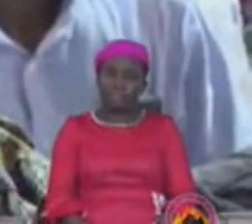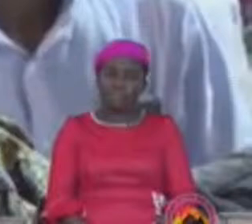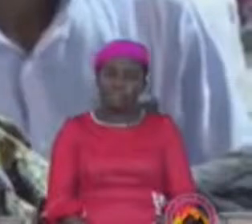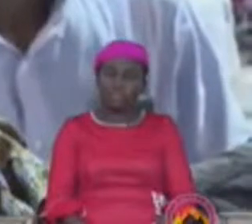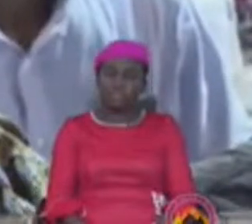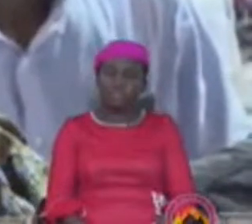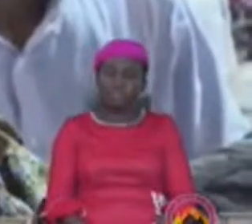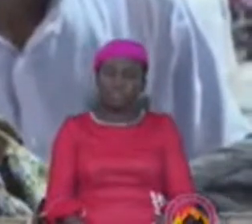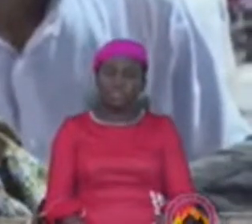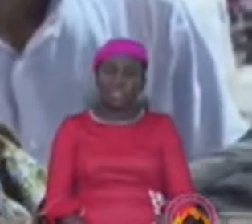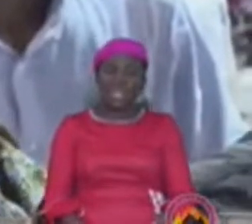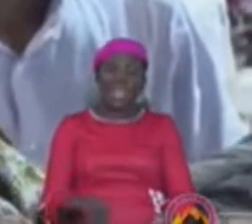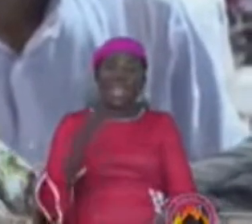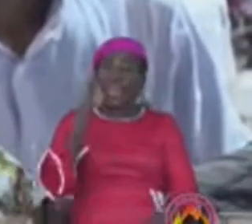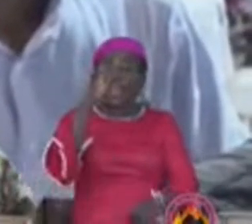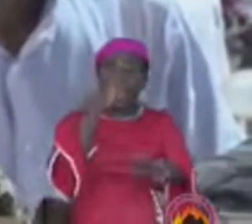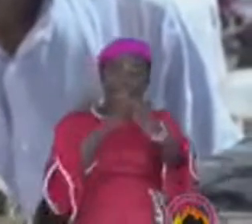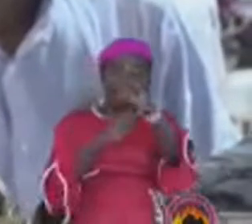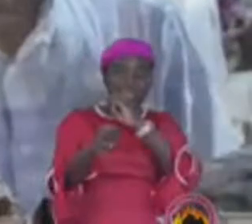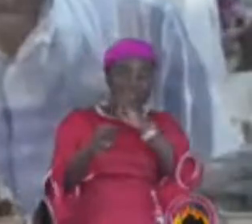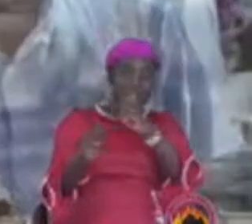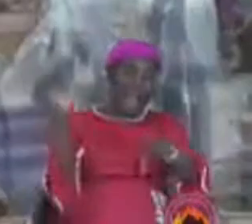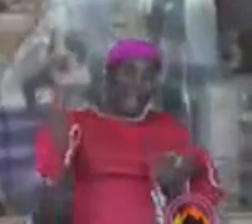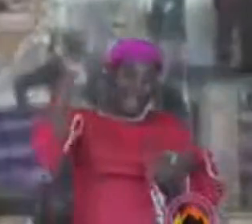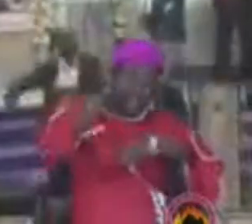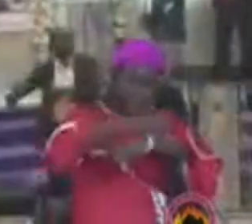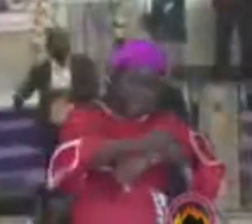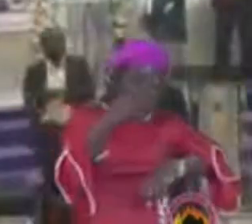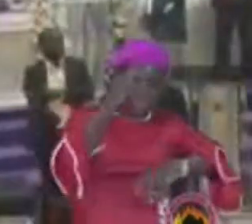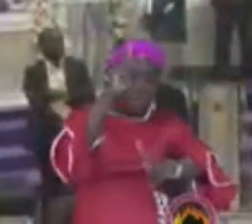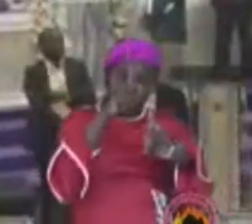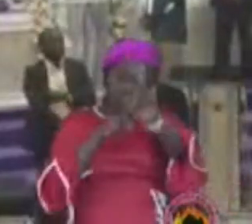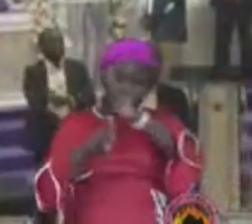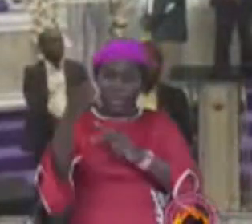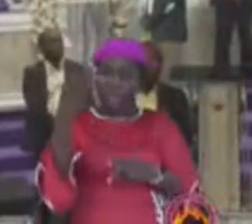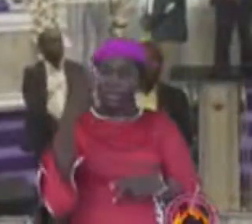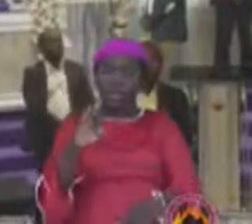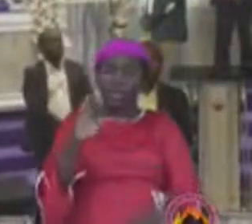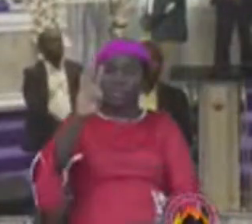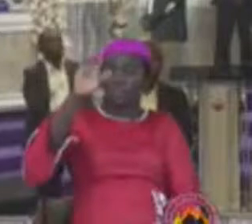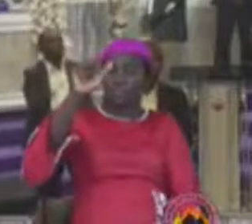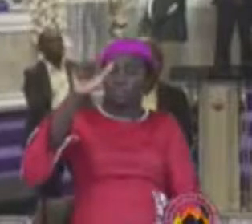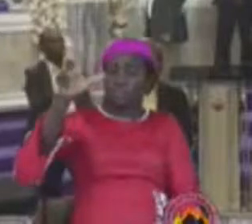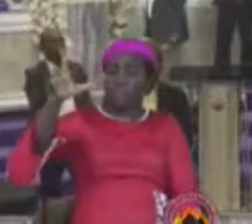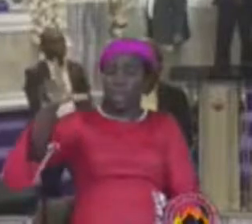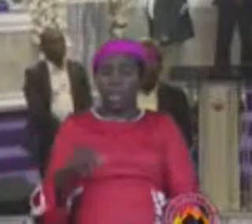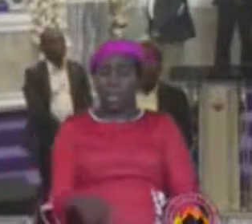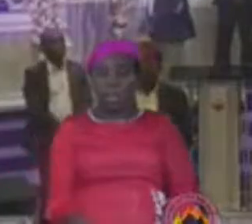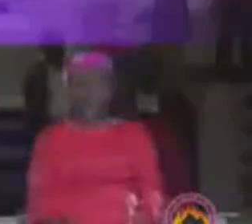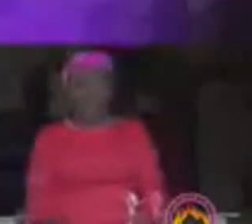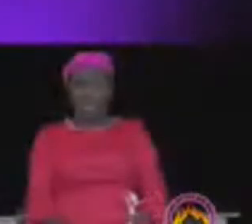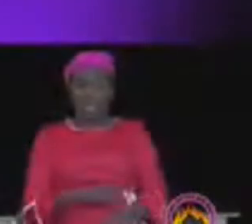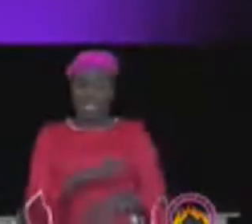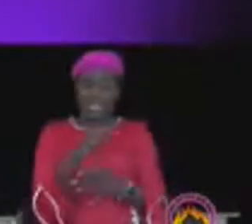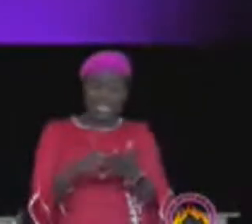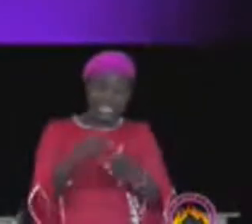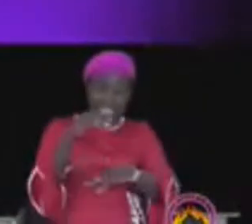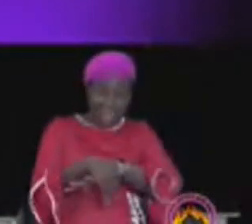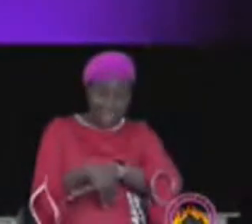forces. Elijah was a killing force. Tonight, make sure when the